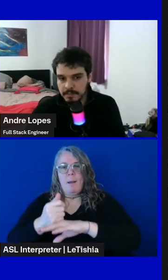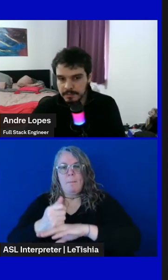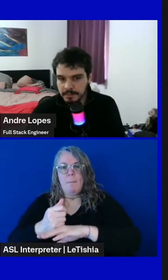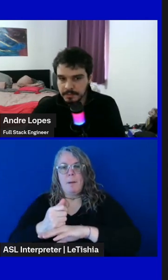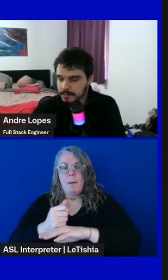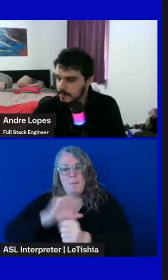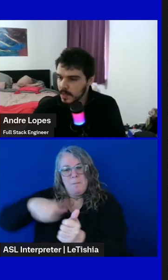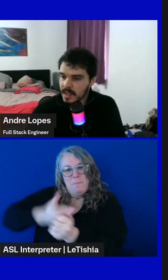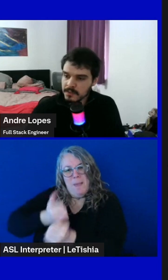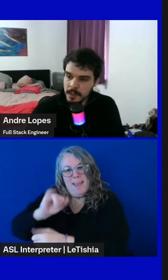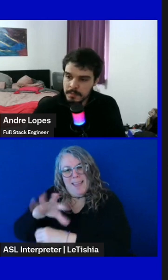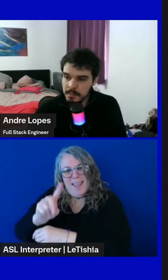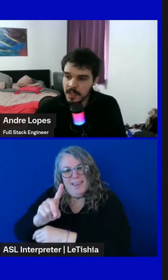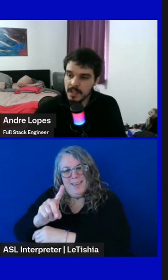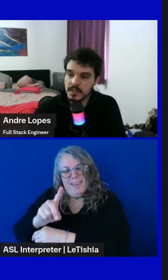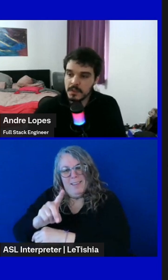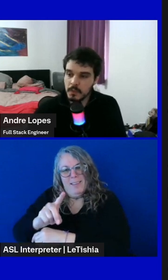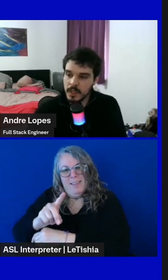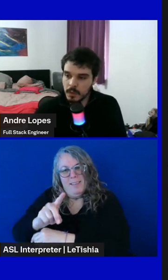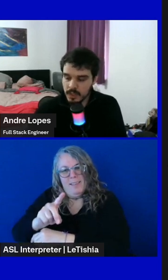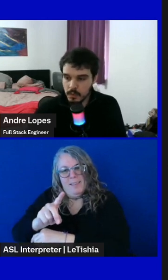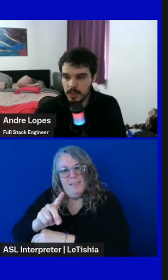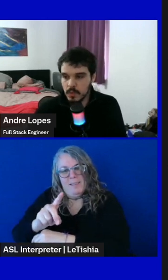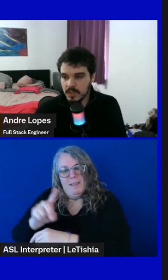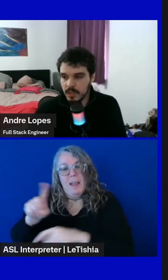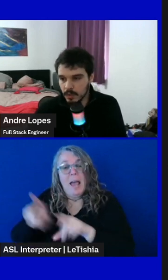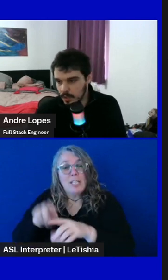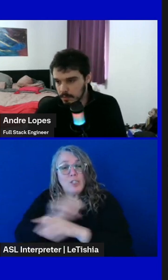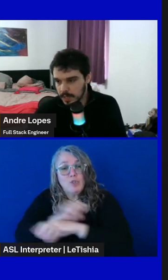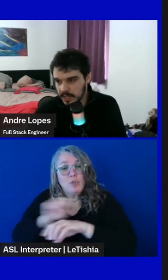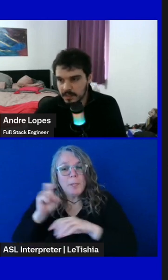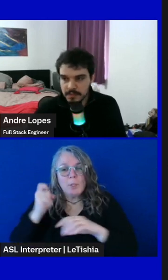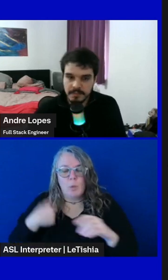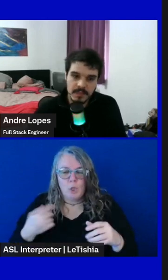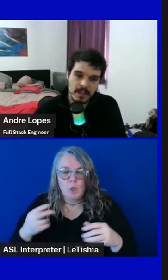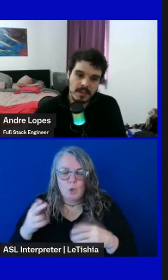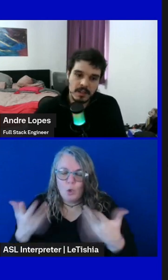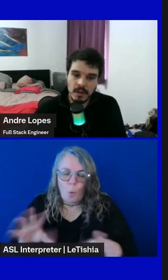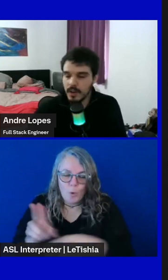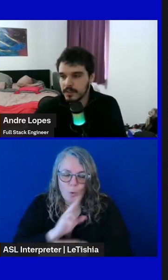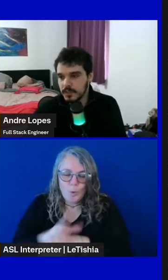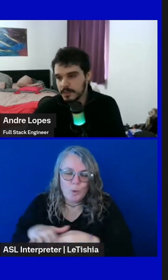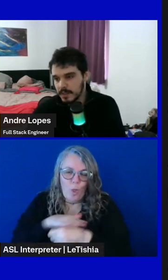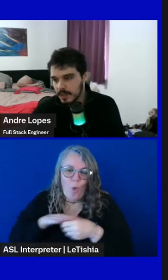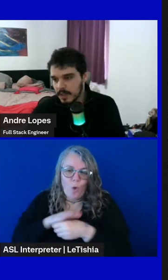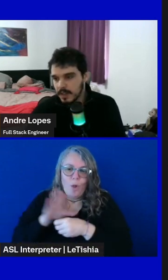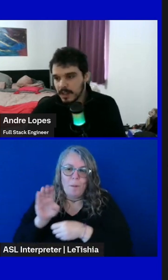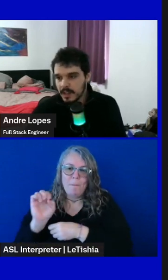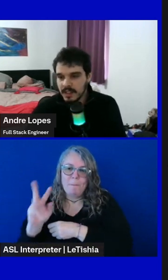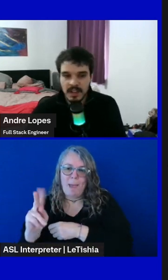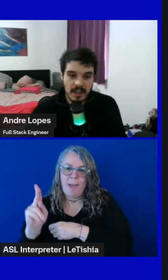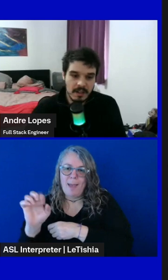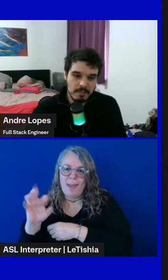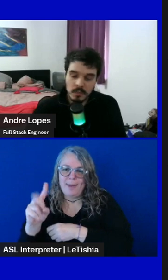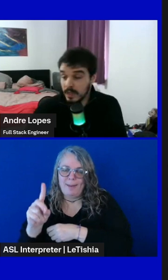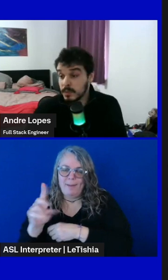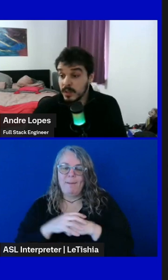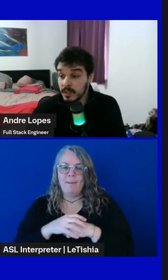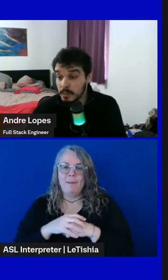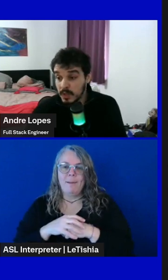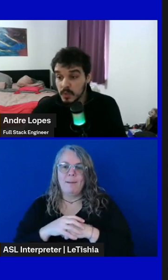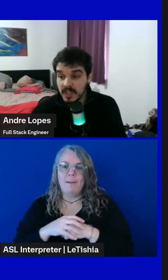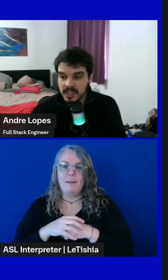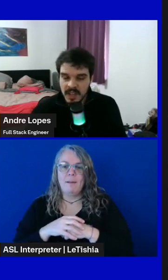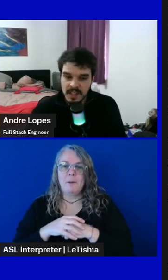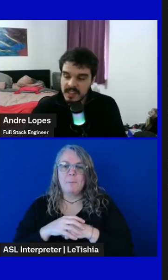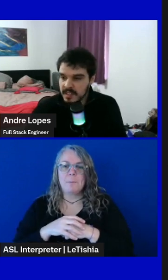backend as free because we don't want to be using the local backend. Or else, yes, we are